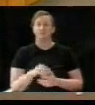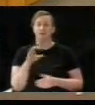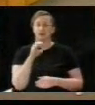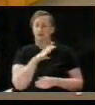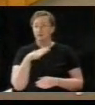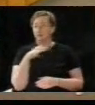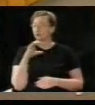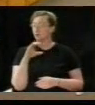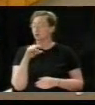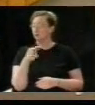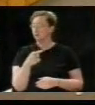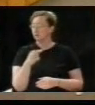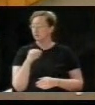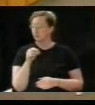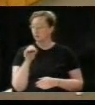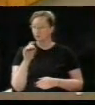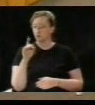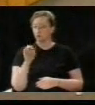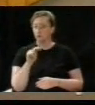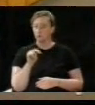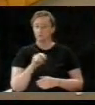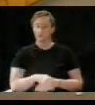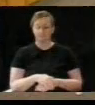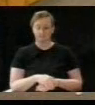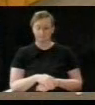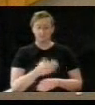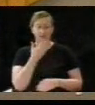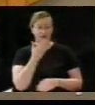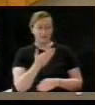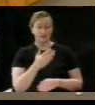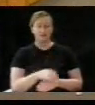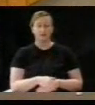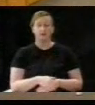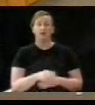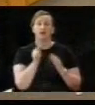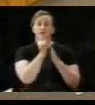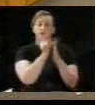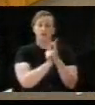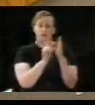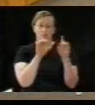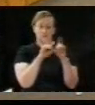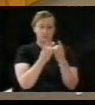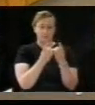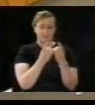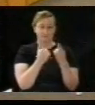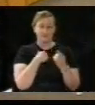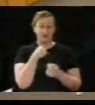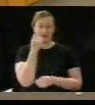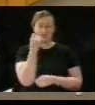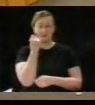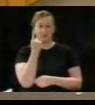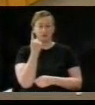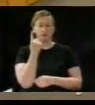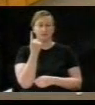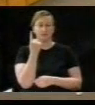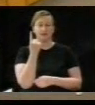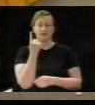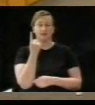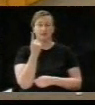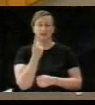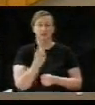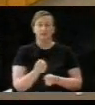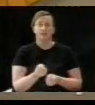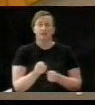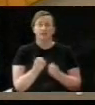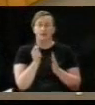Guda. Thank you, Mr. Chairman. To the law department, I understand that there's